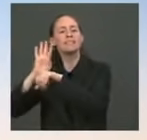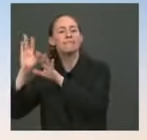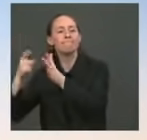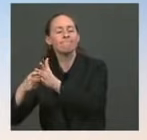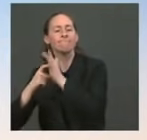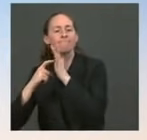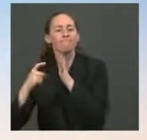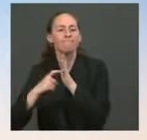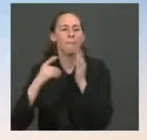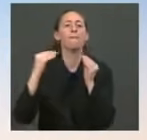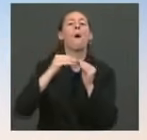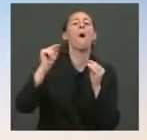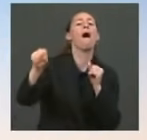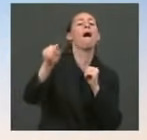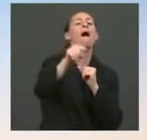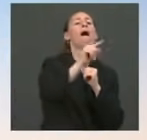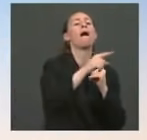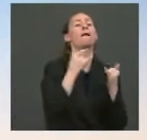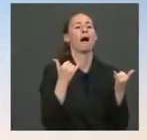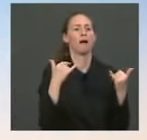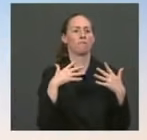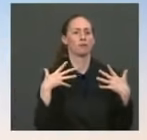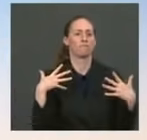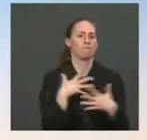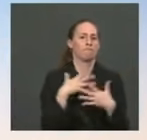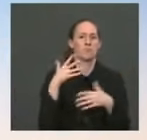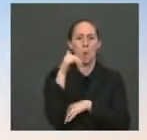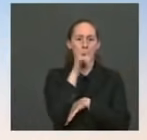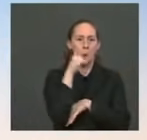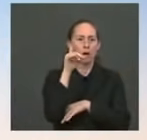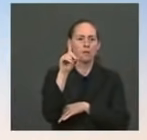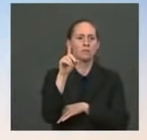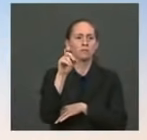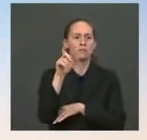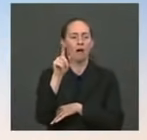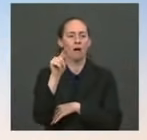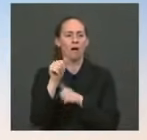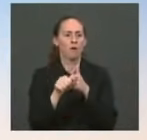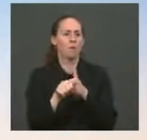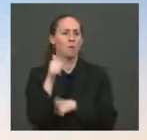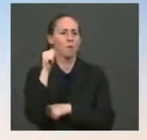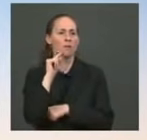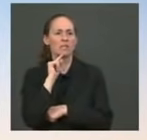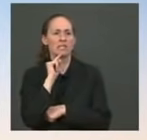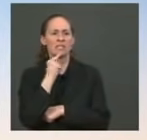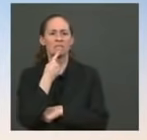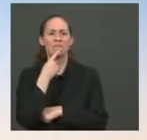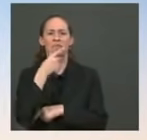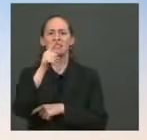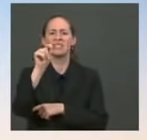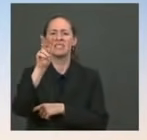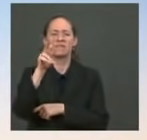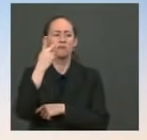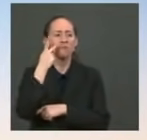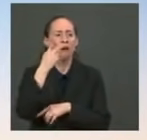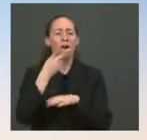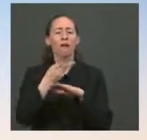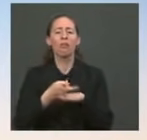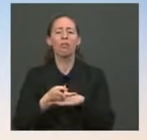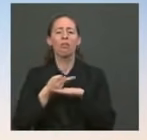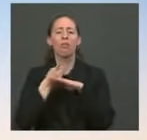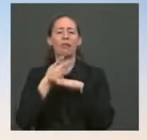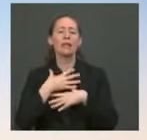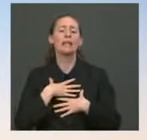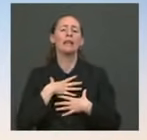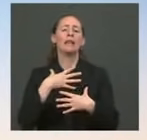a rising fear of Delta, as people have seen horrific images on television. So we have seen encouraging climbs in